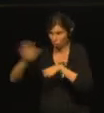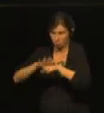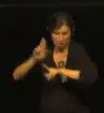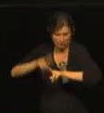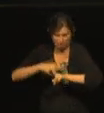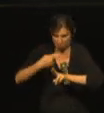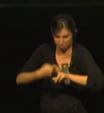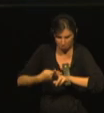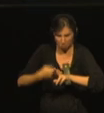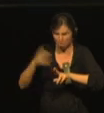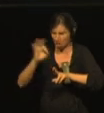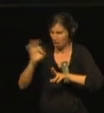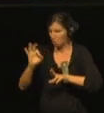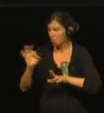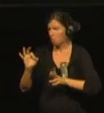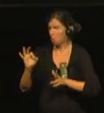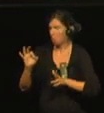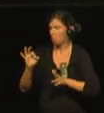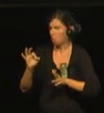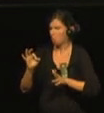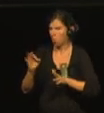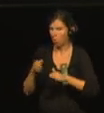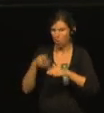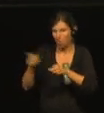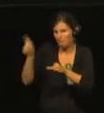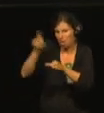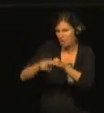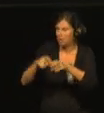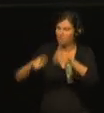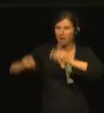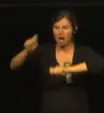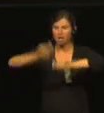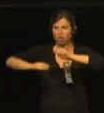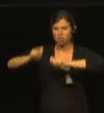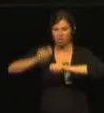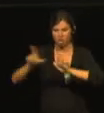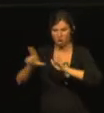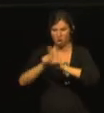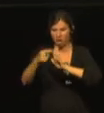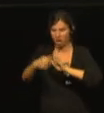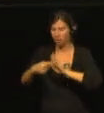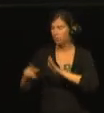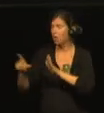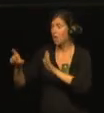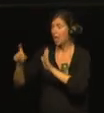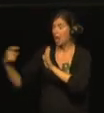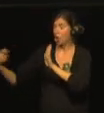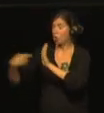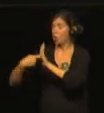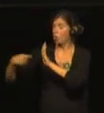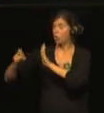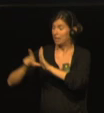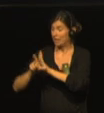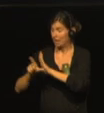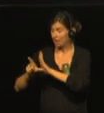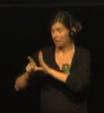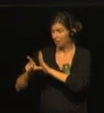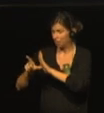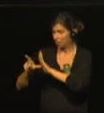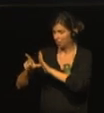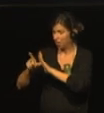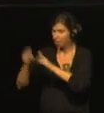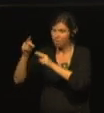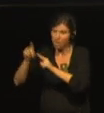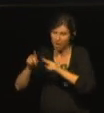Another one says it is unlawful for public and private providers of family planning services to discriminate on grounds